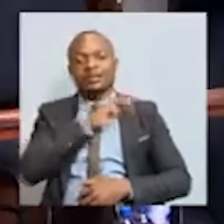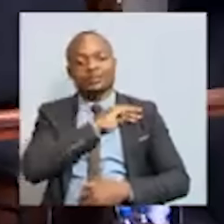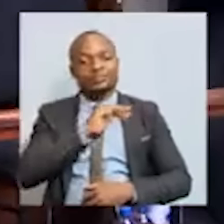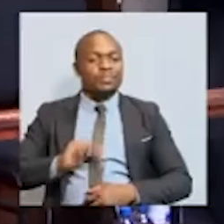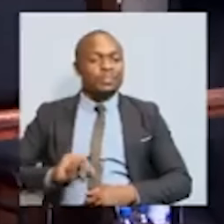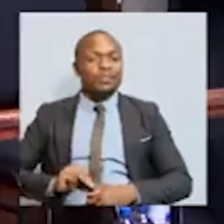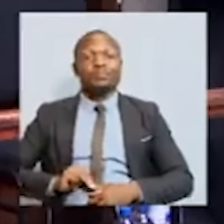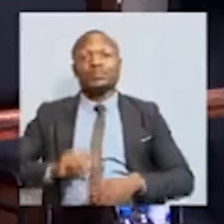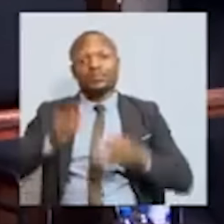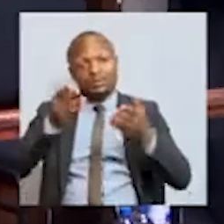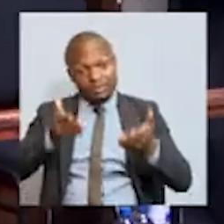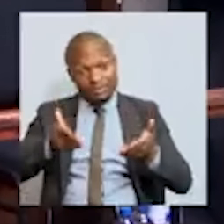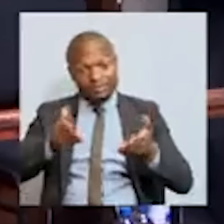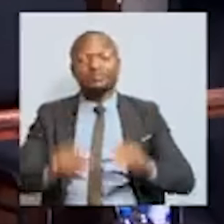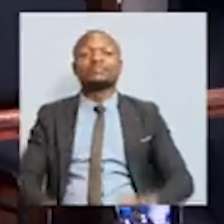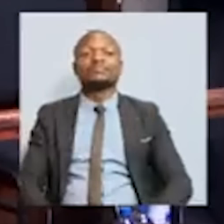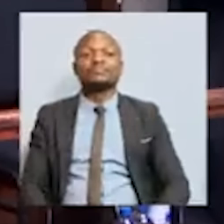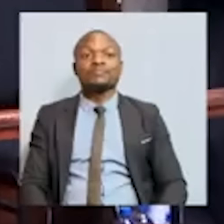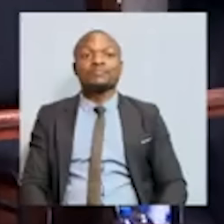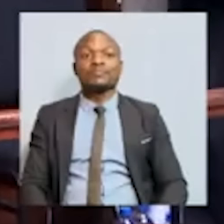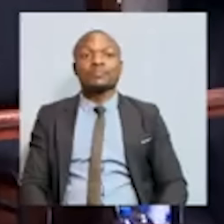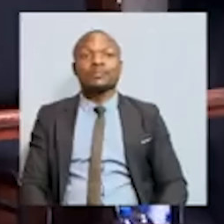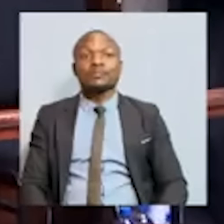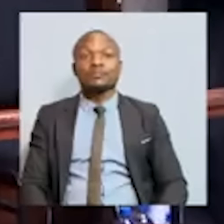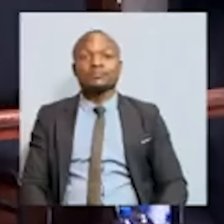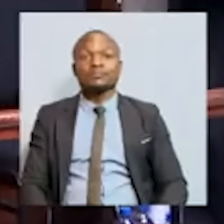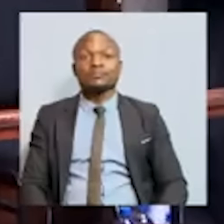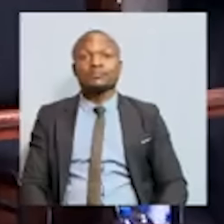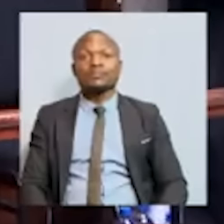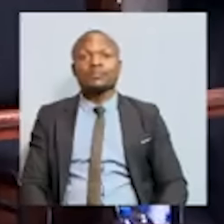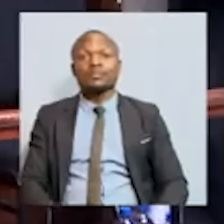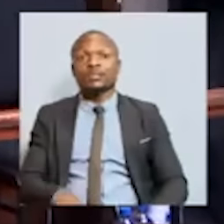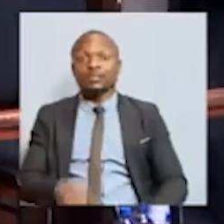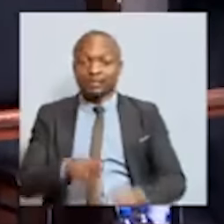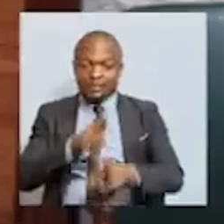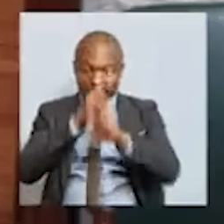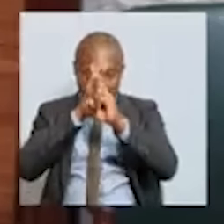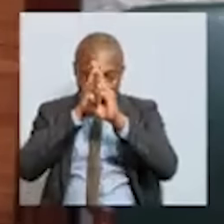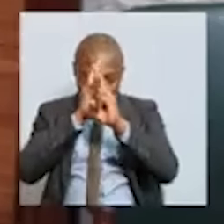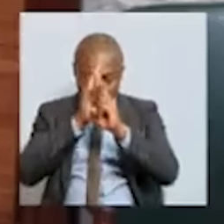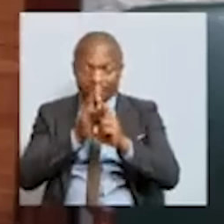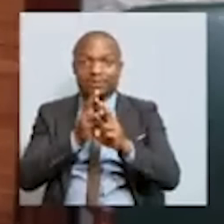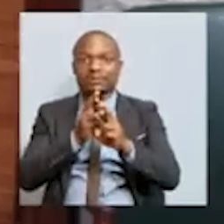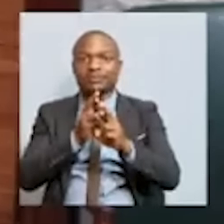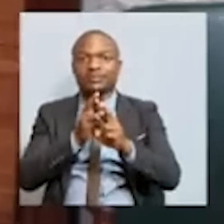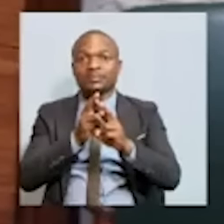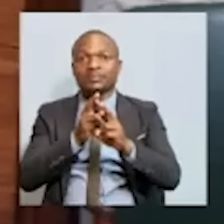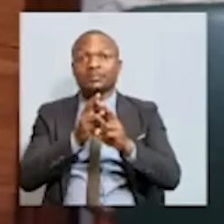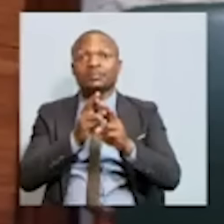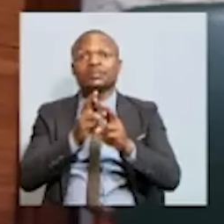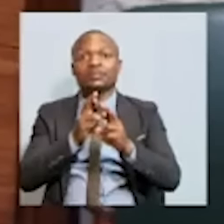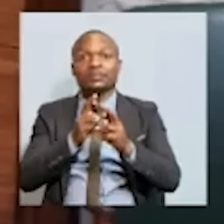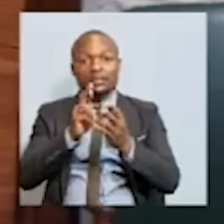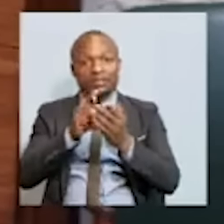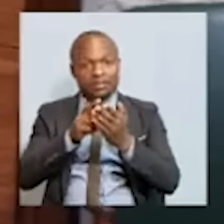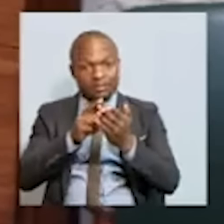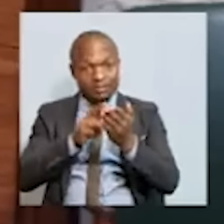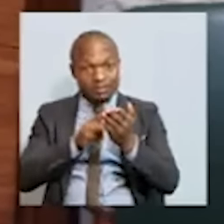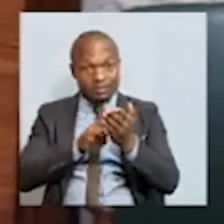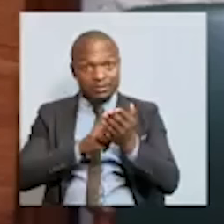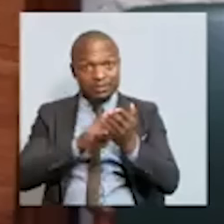of this House. The honor, decorum, and dignity of the House must be